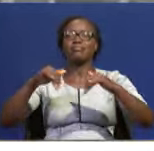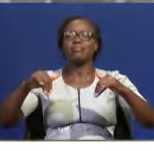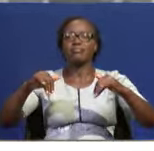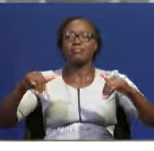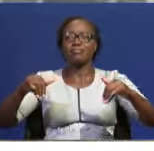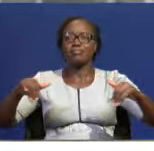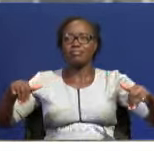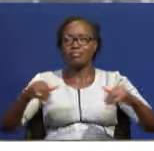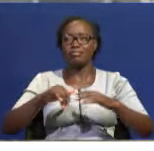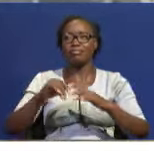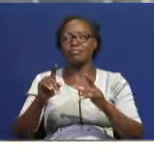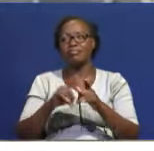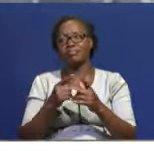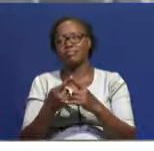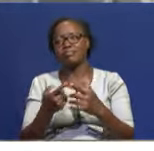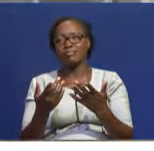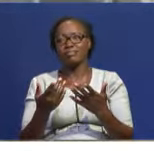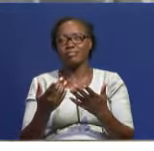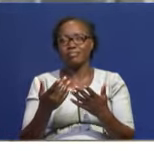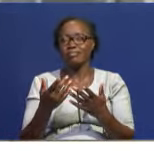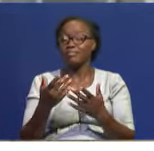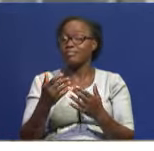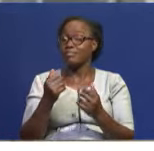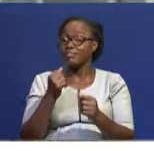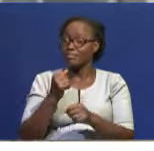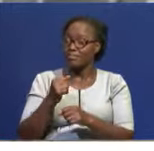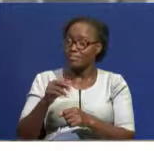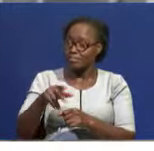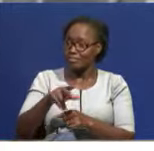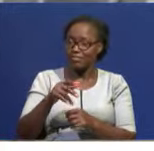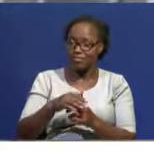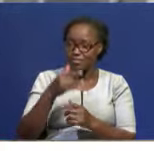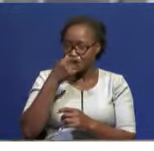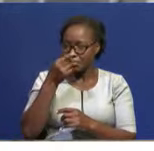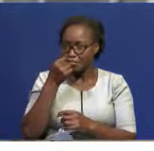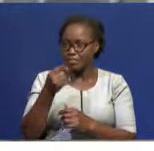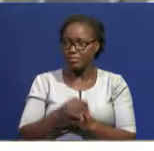Or yes, you have to walk around with a handkerchief, Hashim. Now back to you, Broadcasting House.